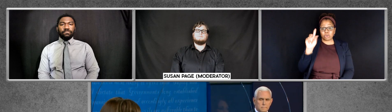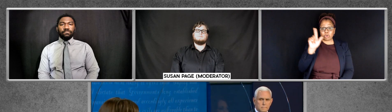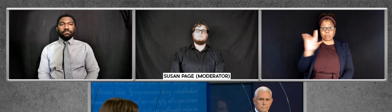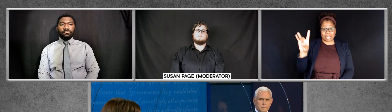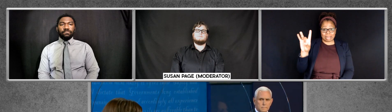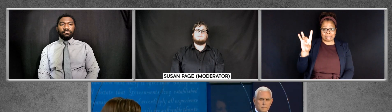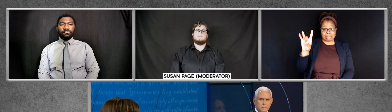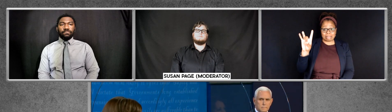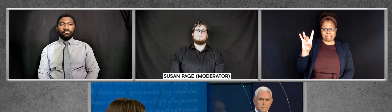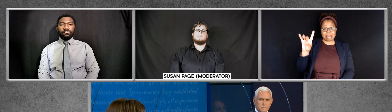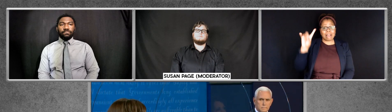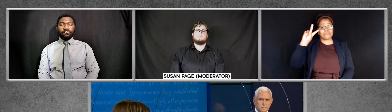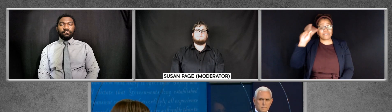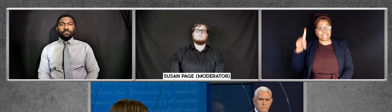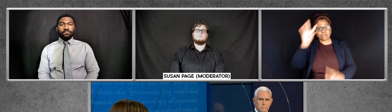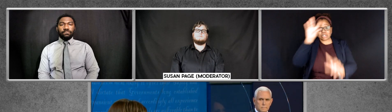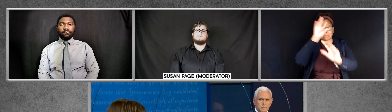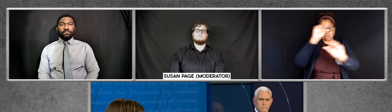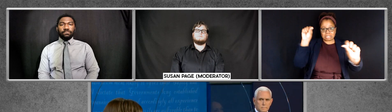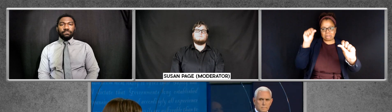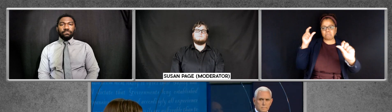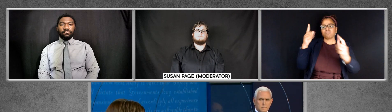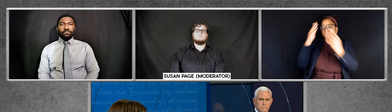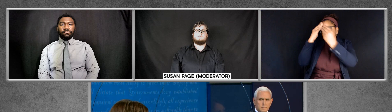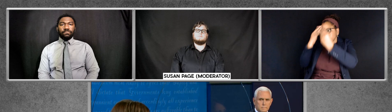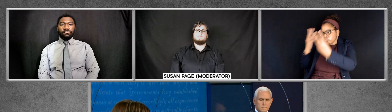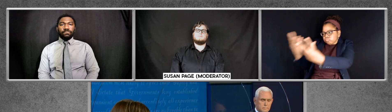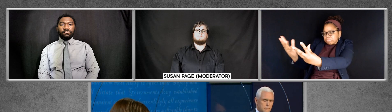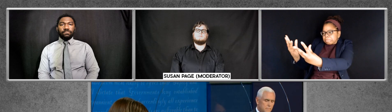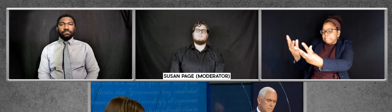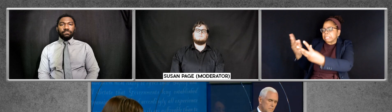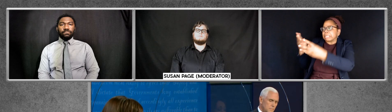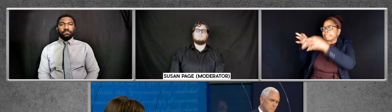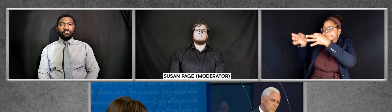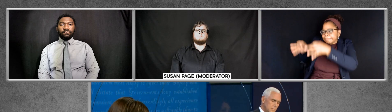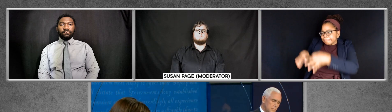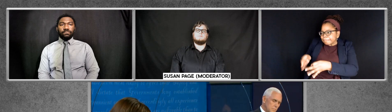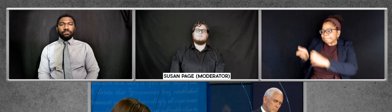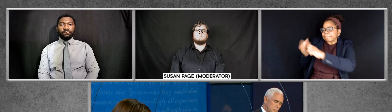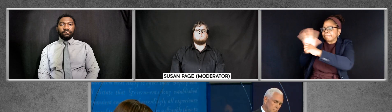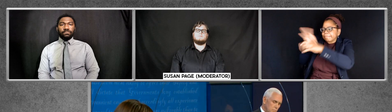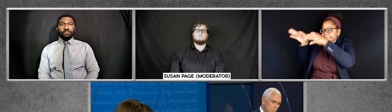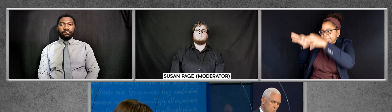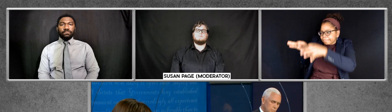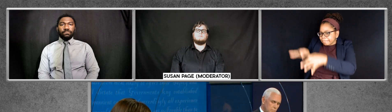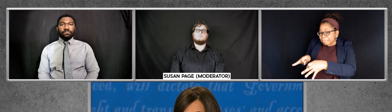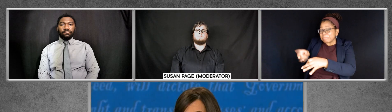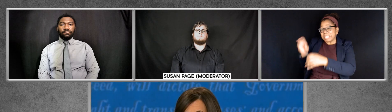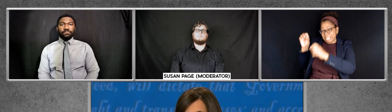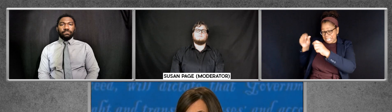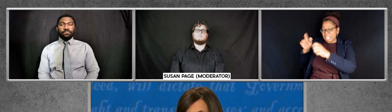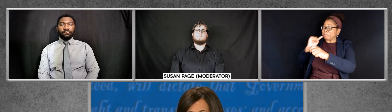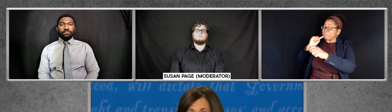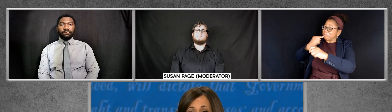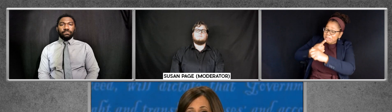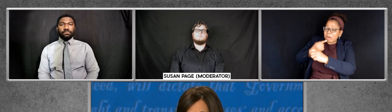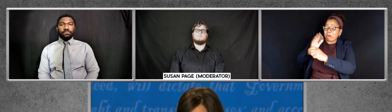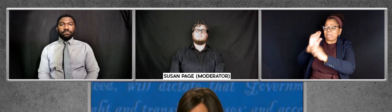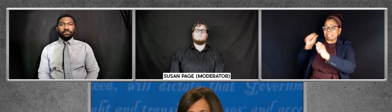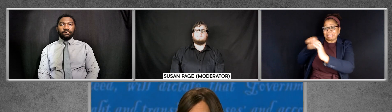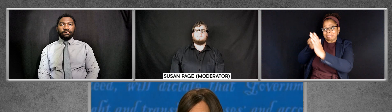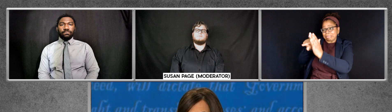Vice President and the President were informed about the nature of this pandemic. They were informed that it's lethal in consequence, that